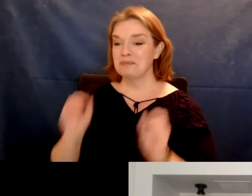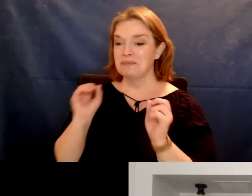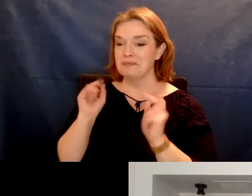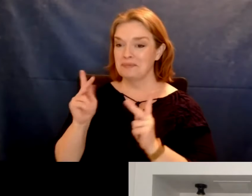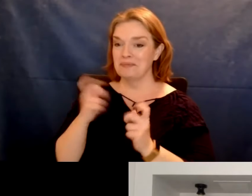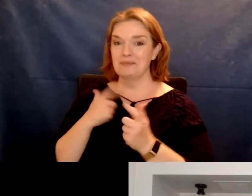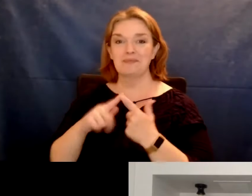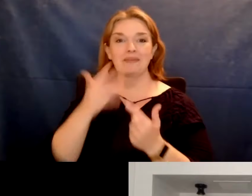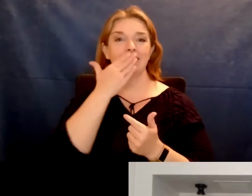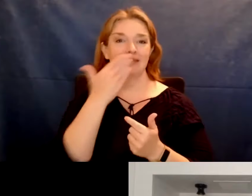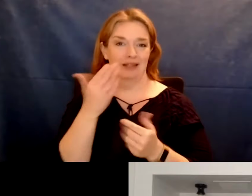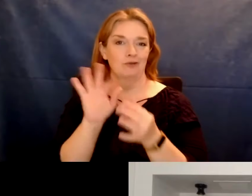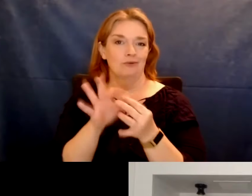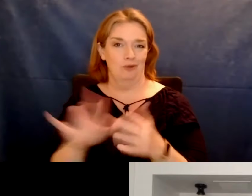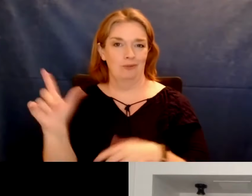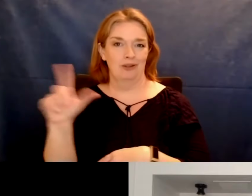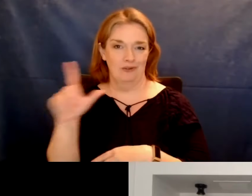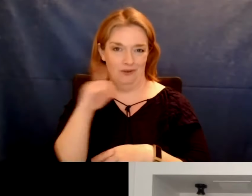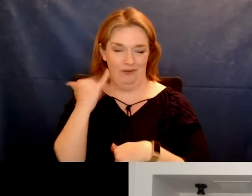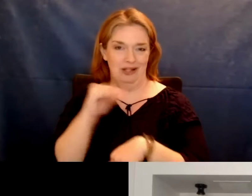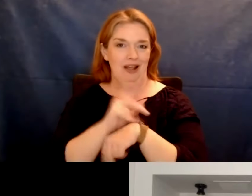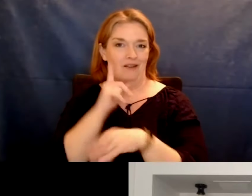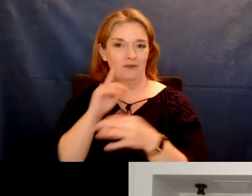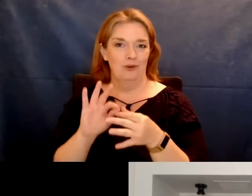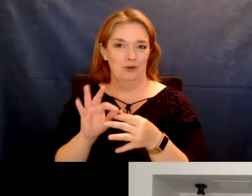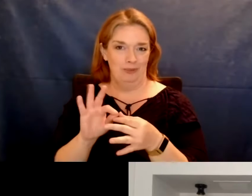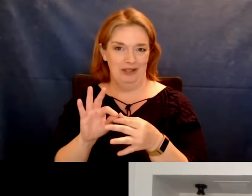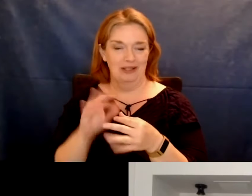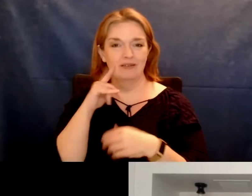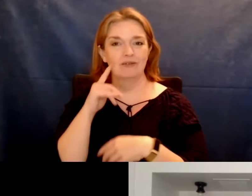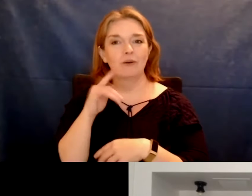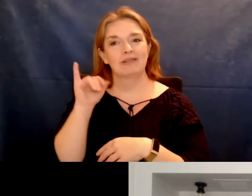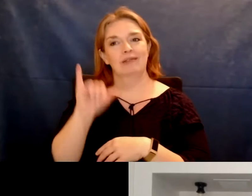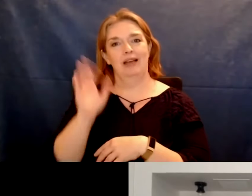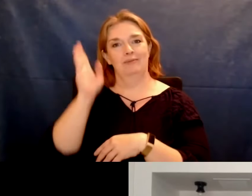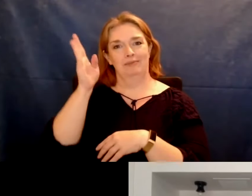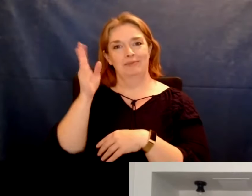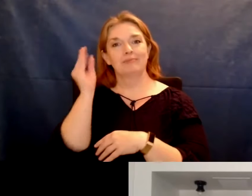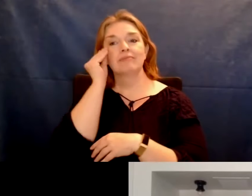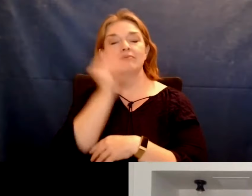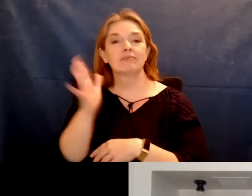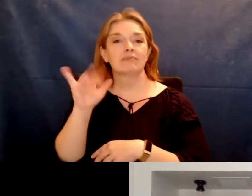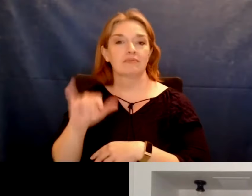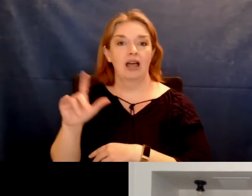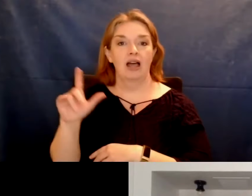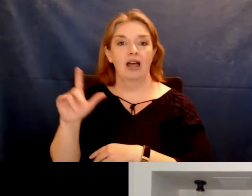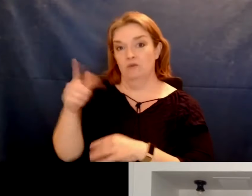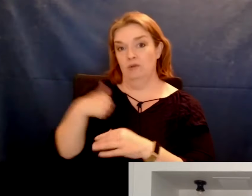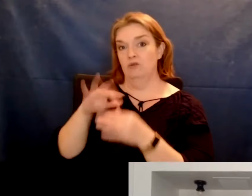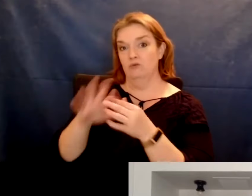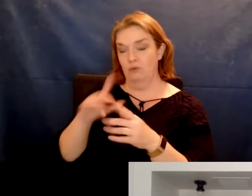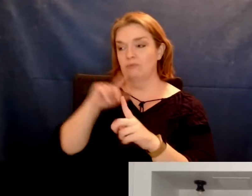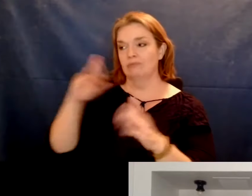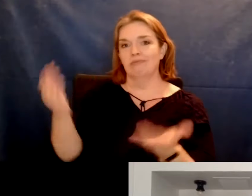thank Lavona also. Thank you so much for interpreting tonight's presentation. Lavona has worked with the James Castle House on